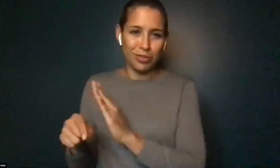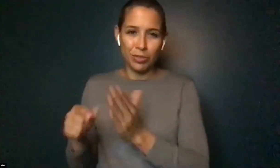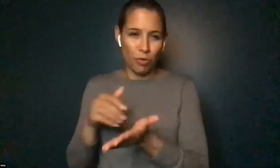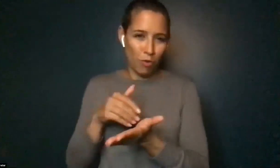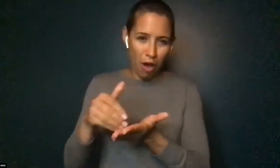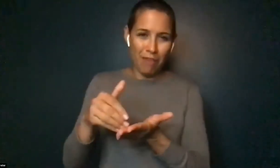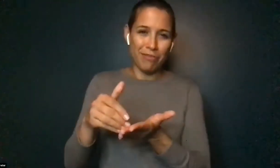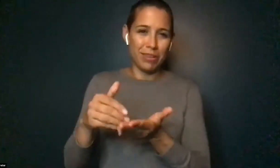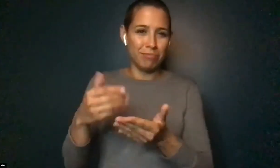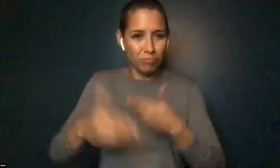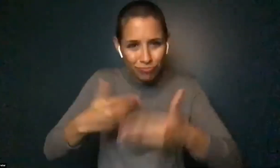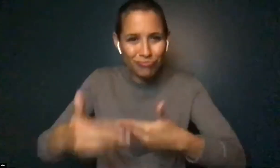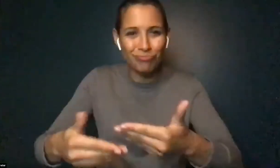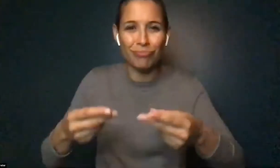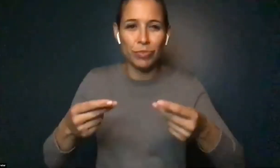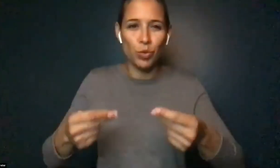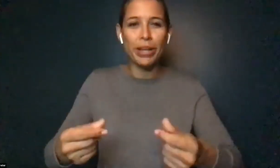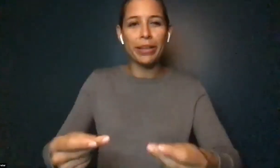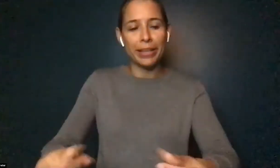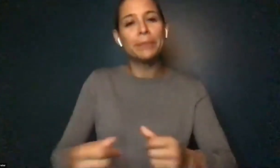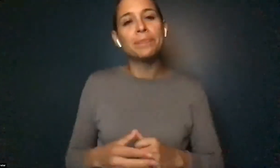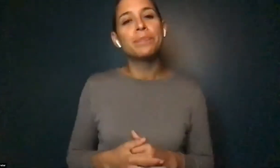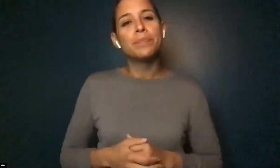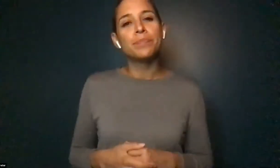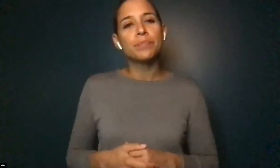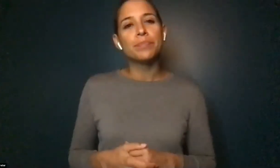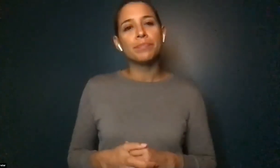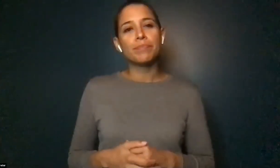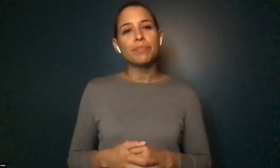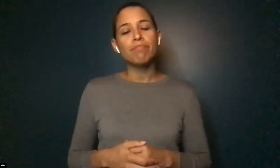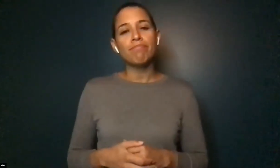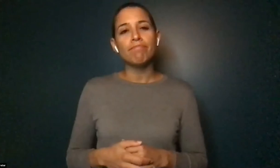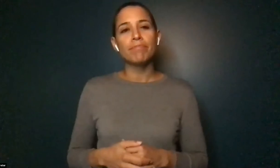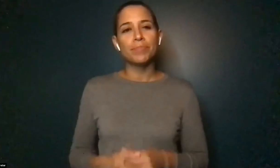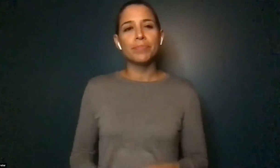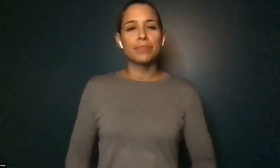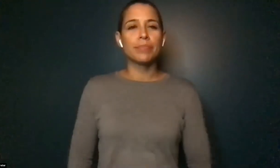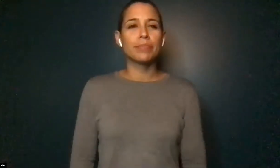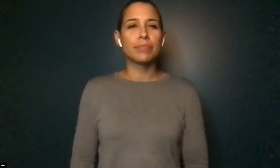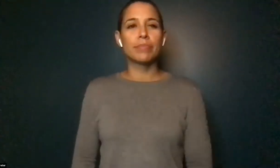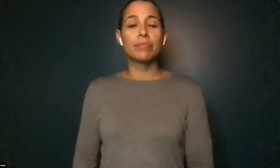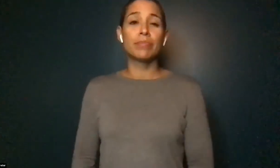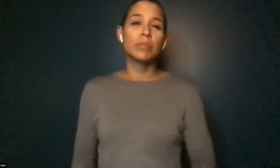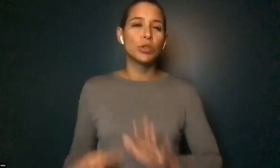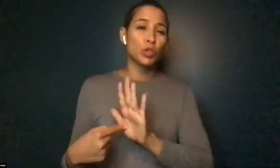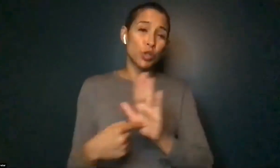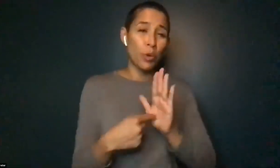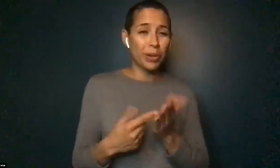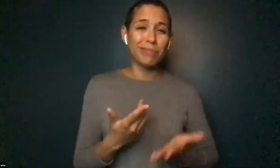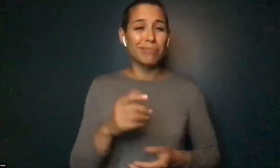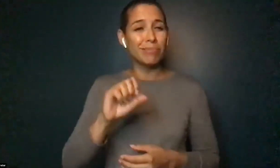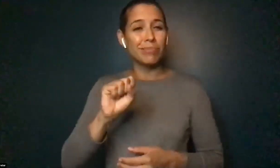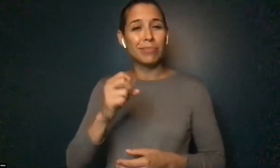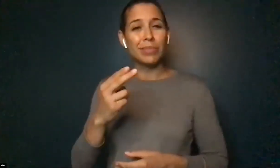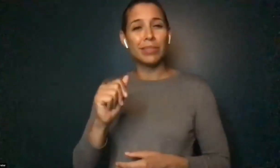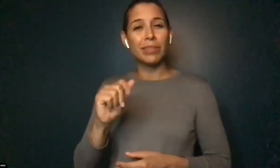but that is very important to me as part of the shadow narrative and also very